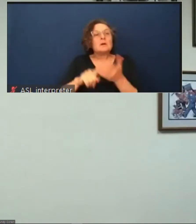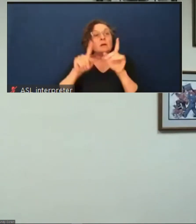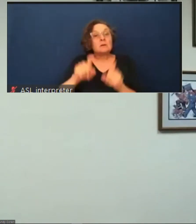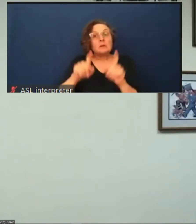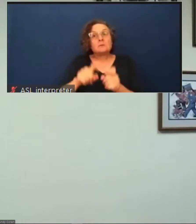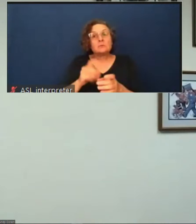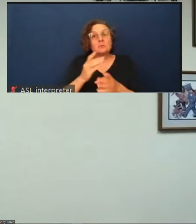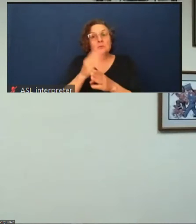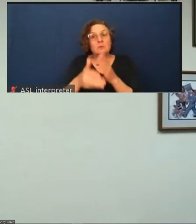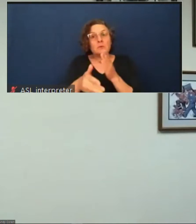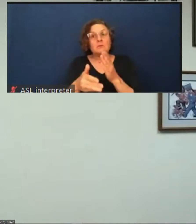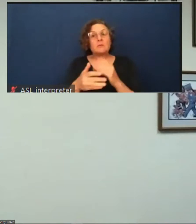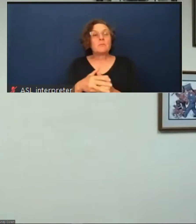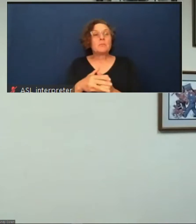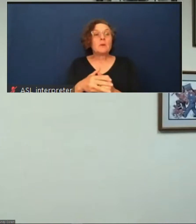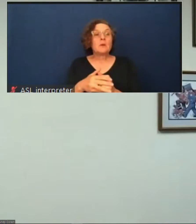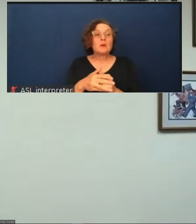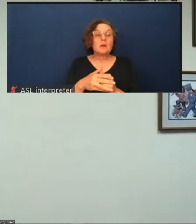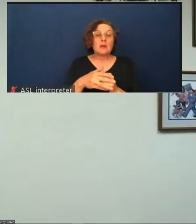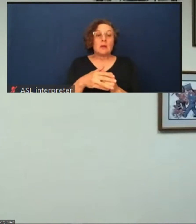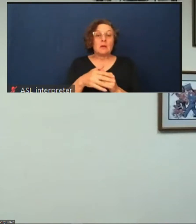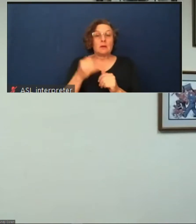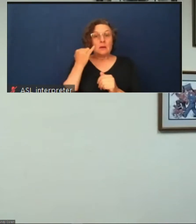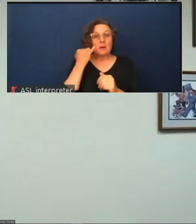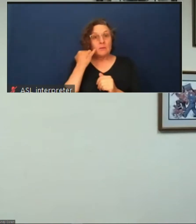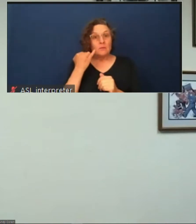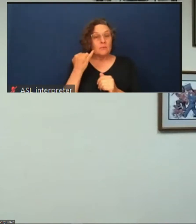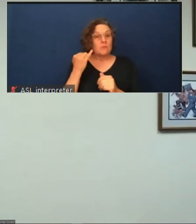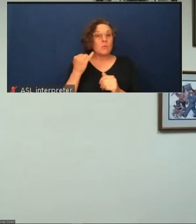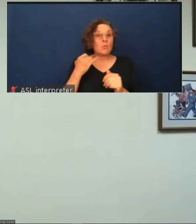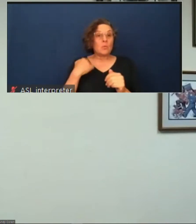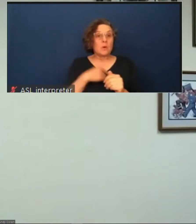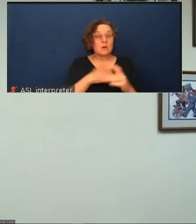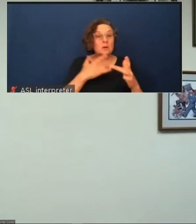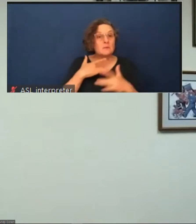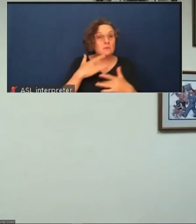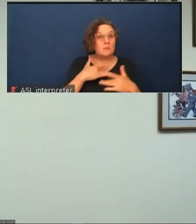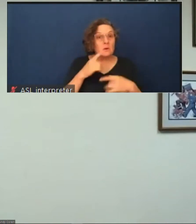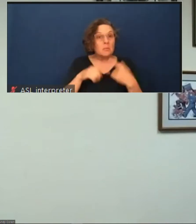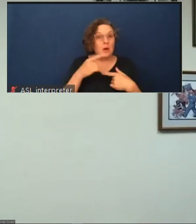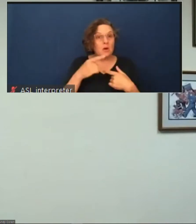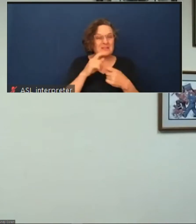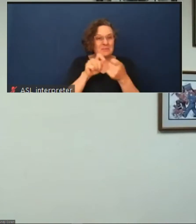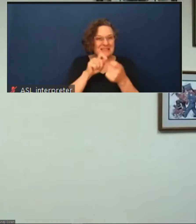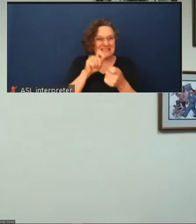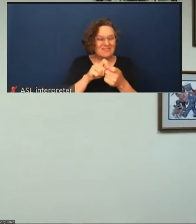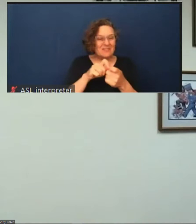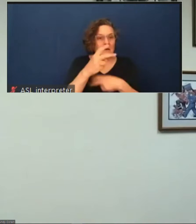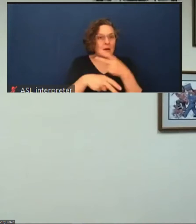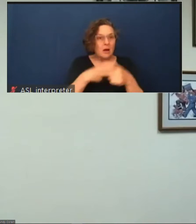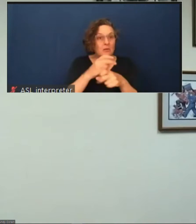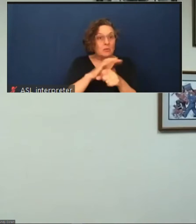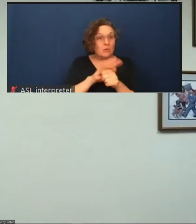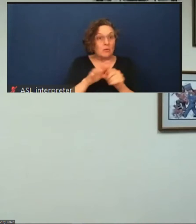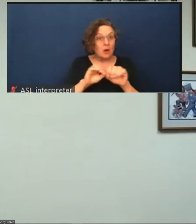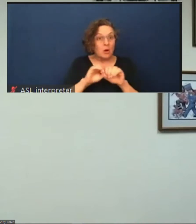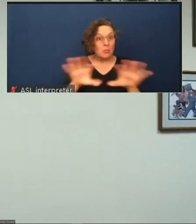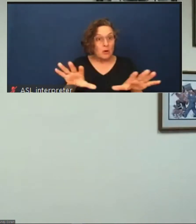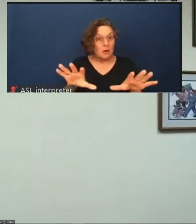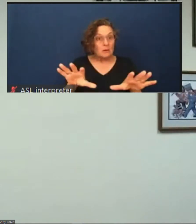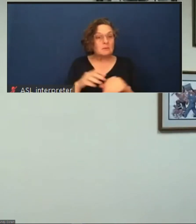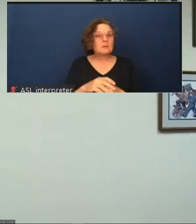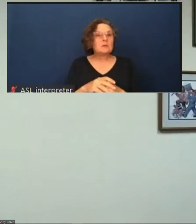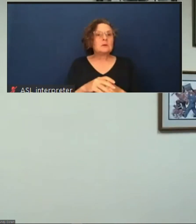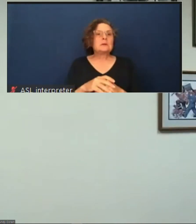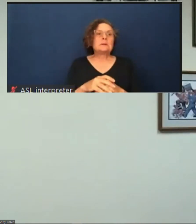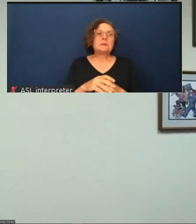there are concerns about certain either outbreaks or certain types of infection, people have very